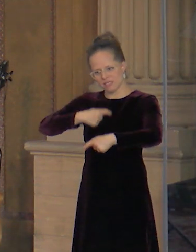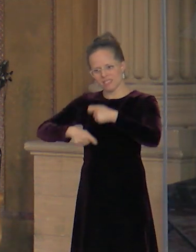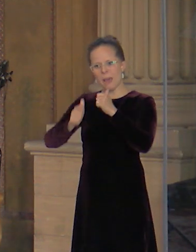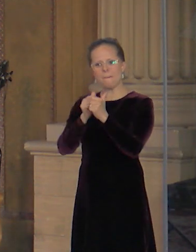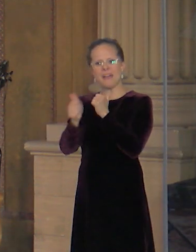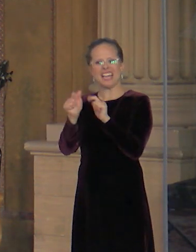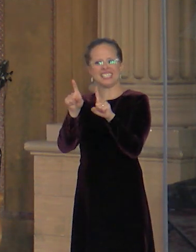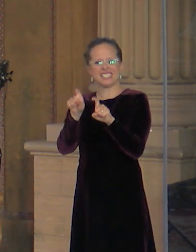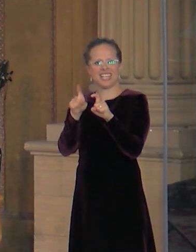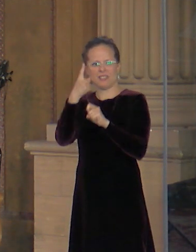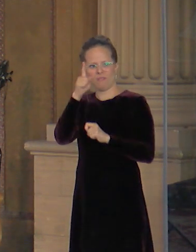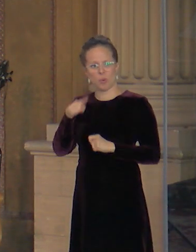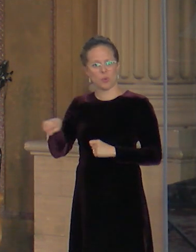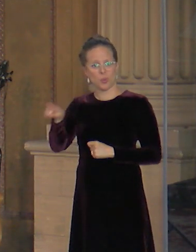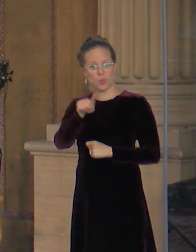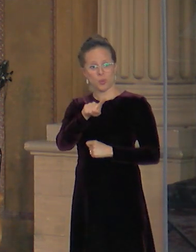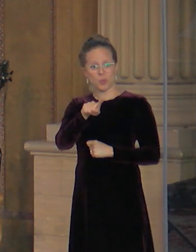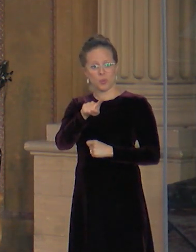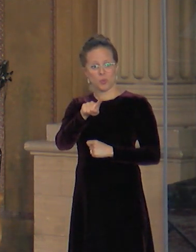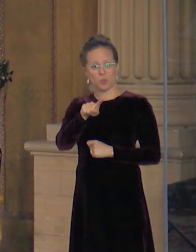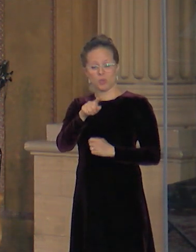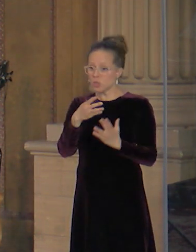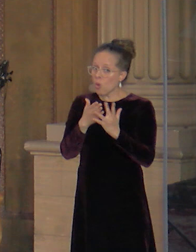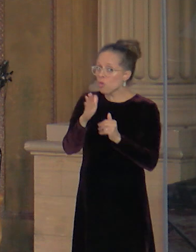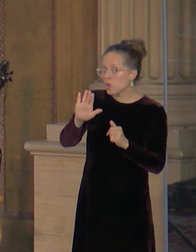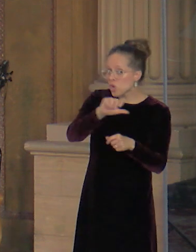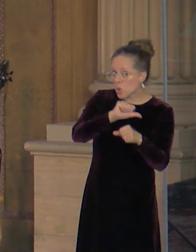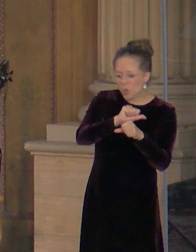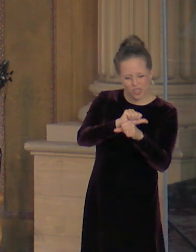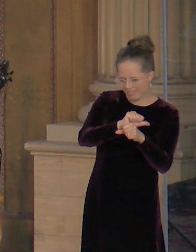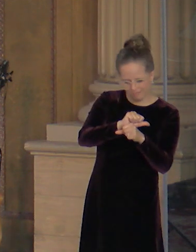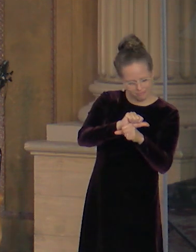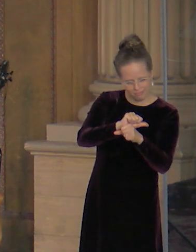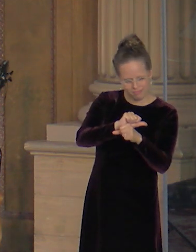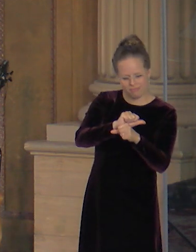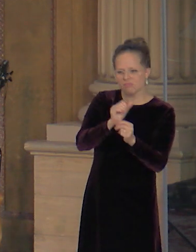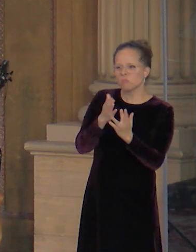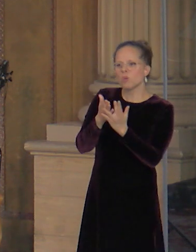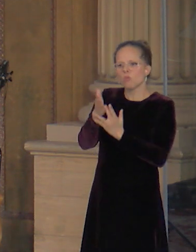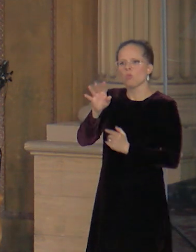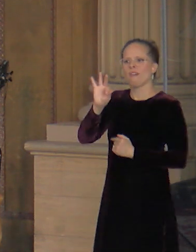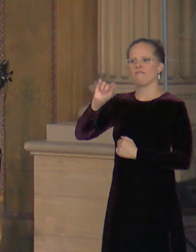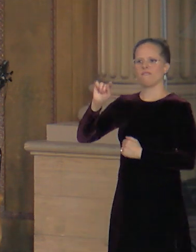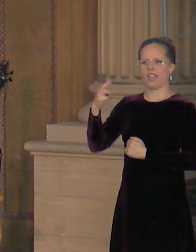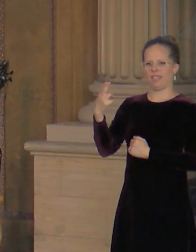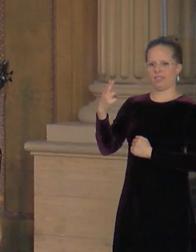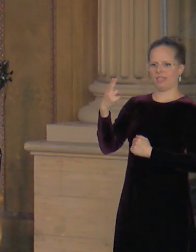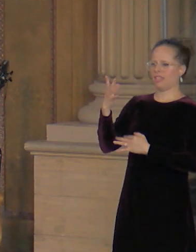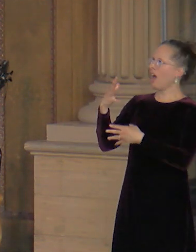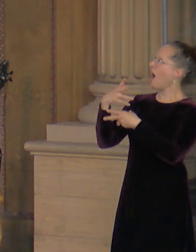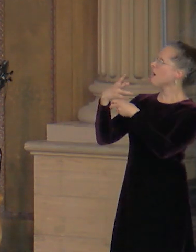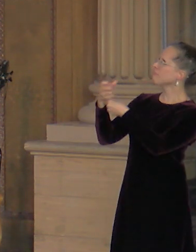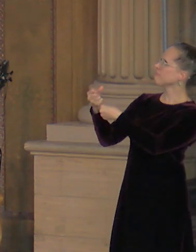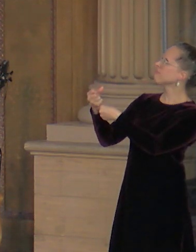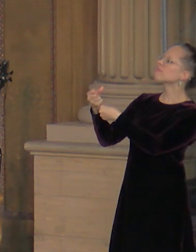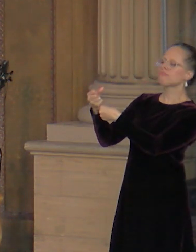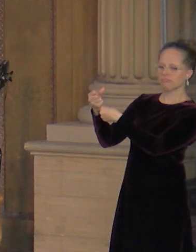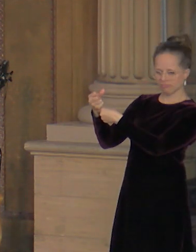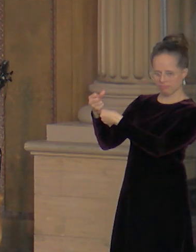faith not through the works you do but just trusting in him and what he did for you that all gets credited to your account